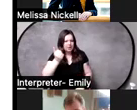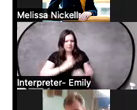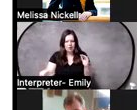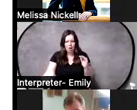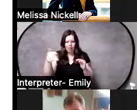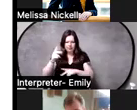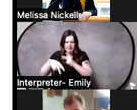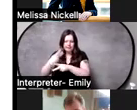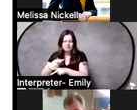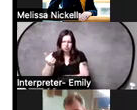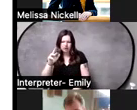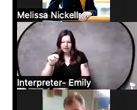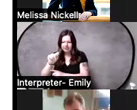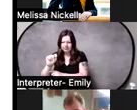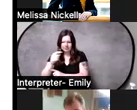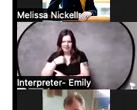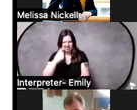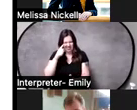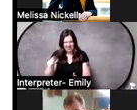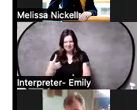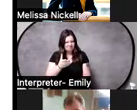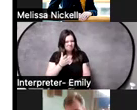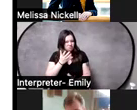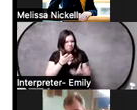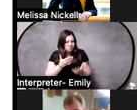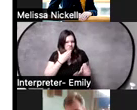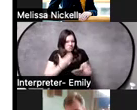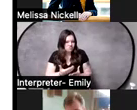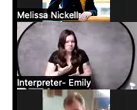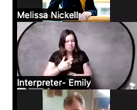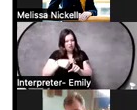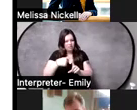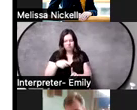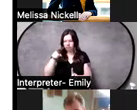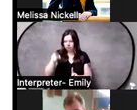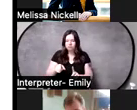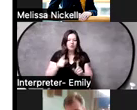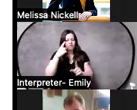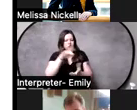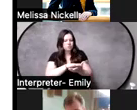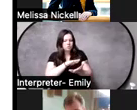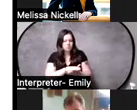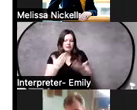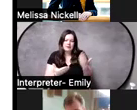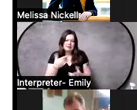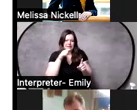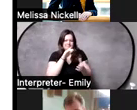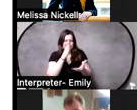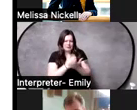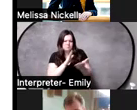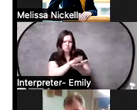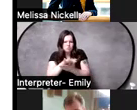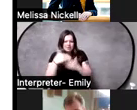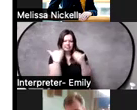So this, I think, is a very attractive mechanism. Again, it's for schools that have more limited NIH funding and have